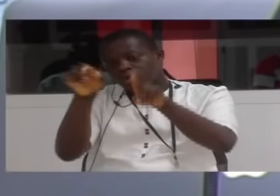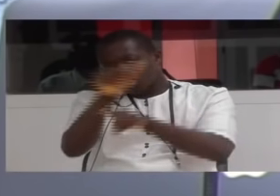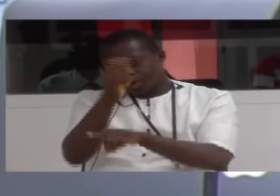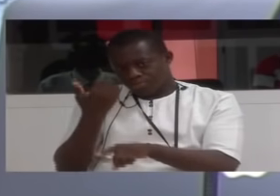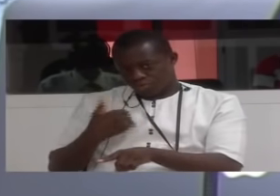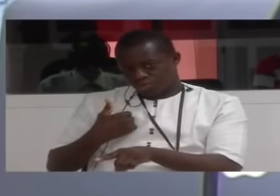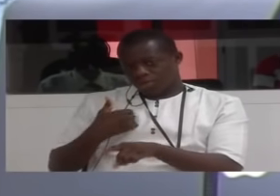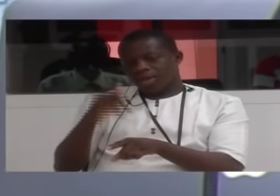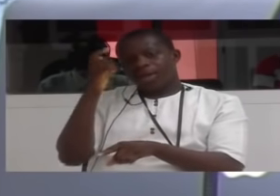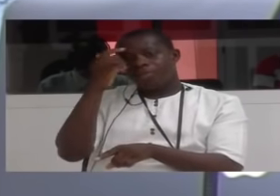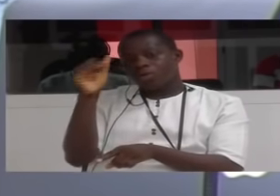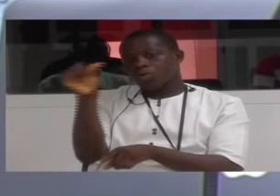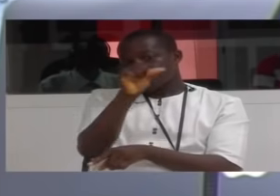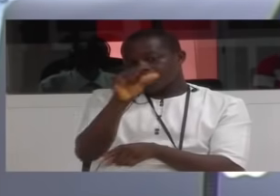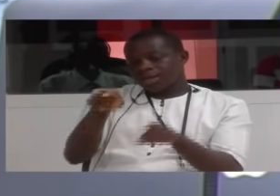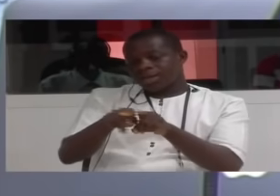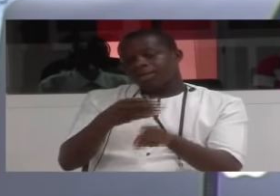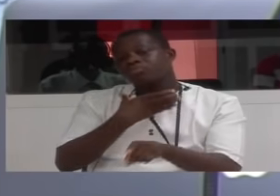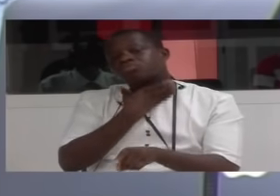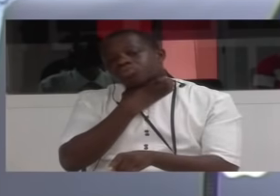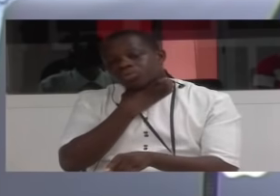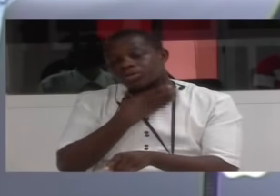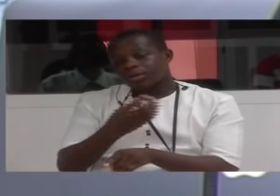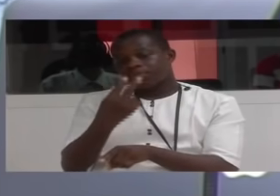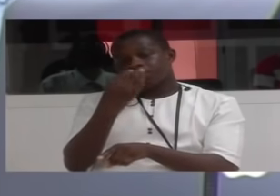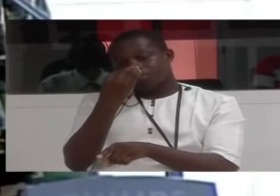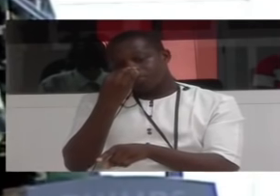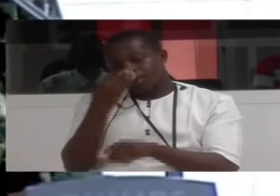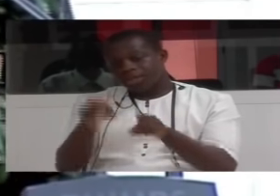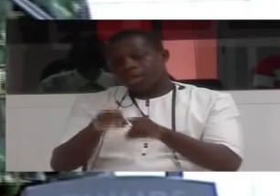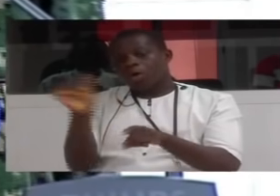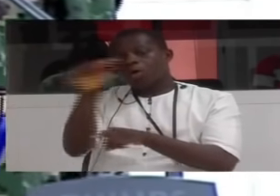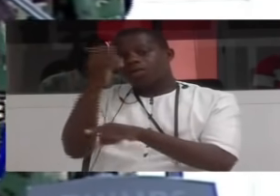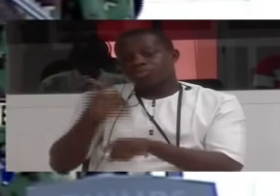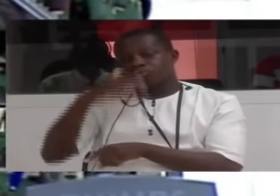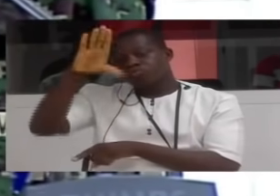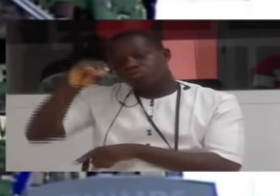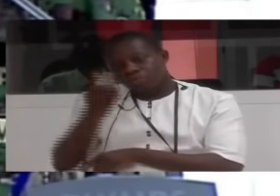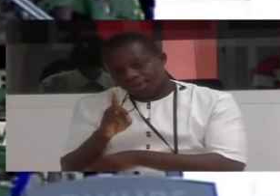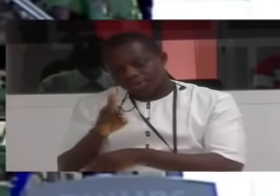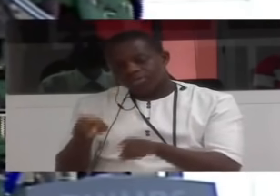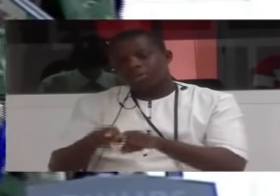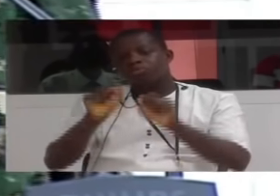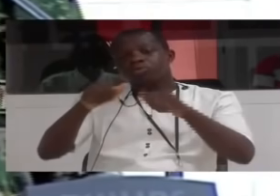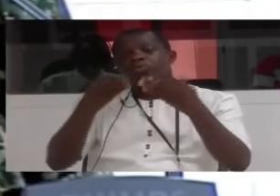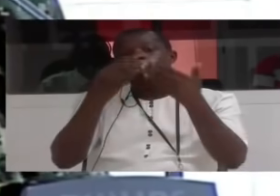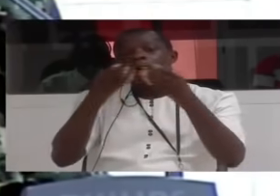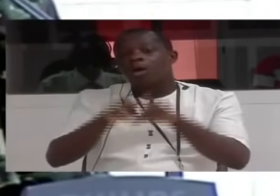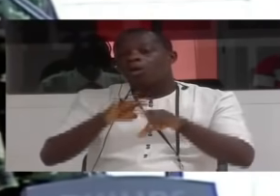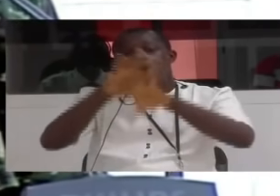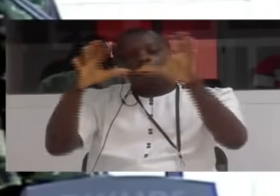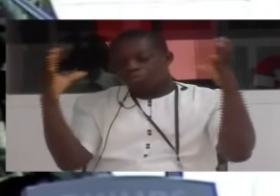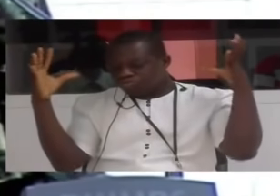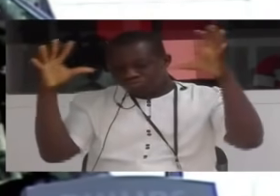xam nga ñenen ñi dañ boss batam ak bakenam so ñenen ñi lan lañ doon di def bi mu na la wax danaka ñun ñepp ñap ci ko am ñi tiye